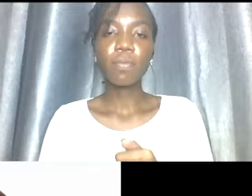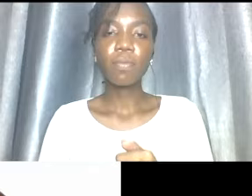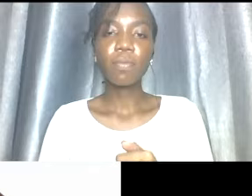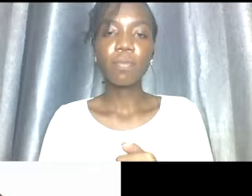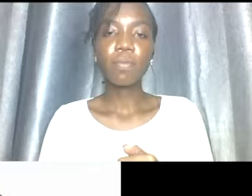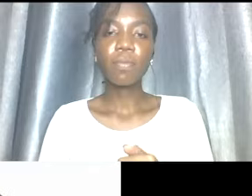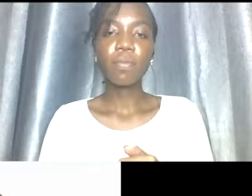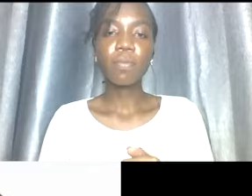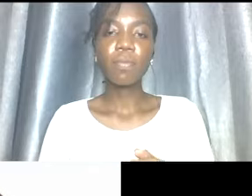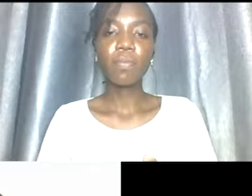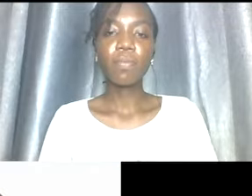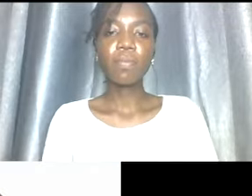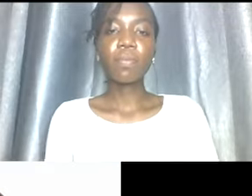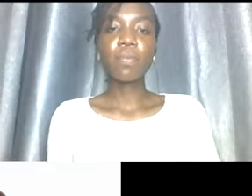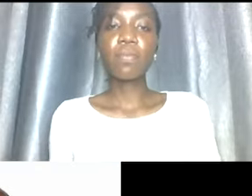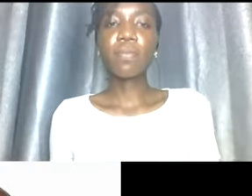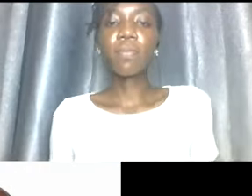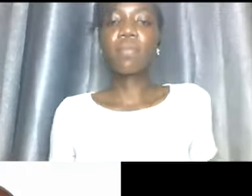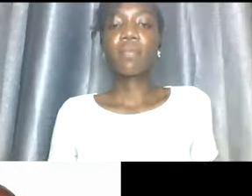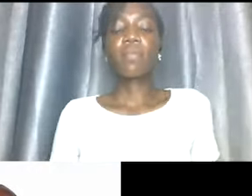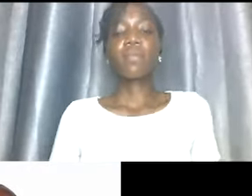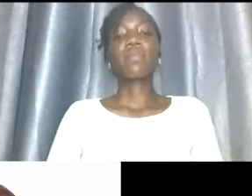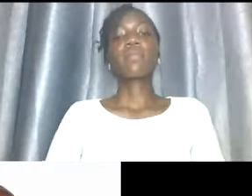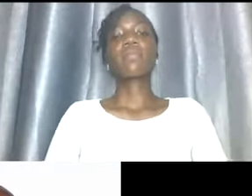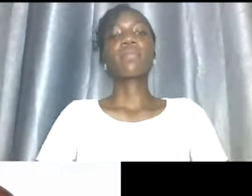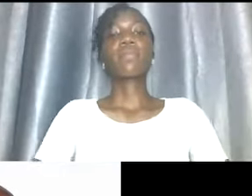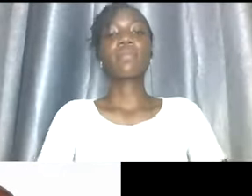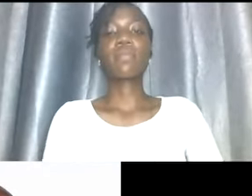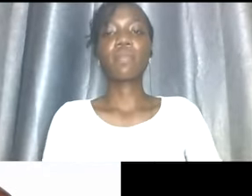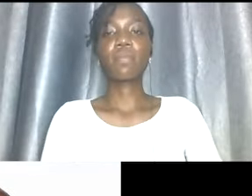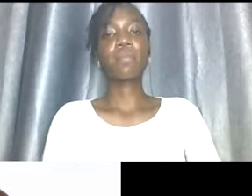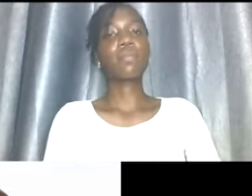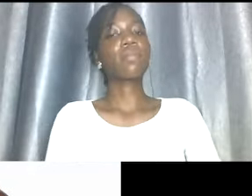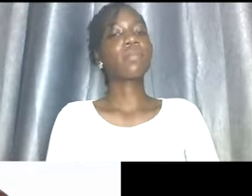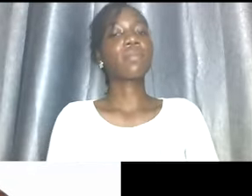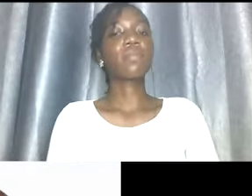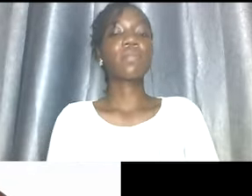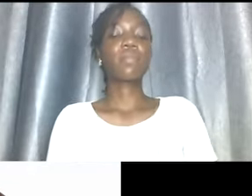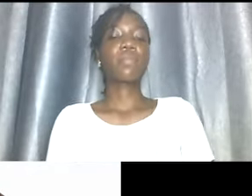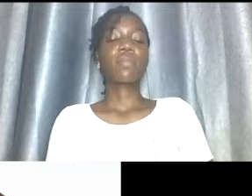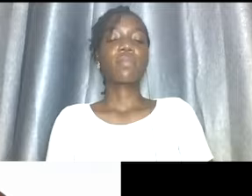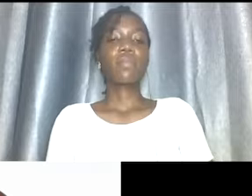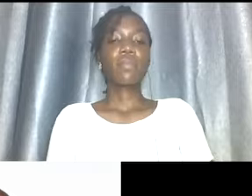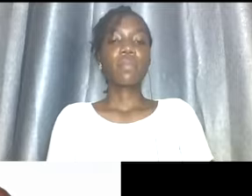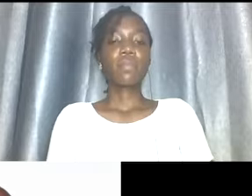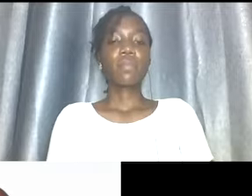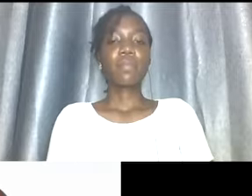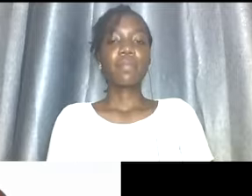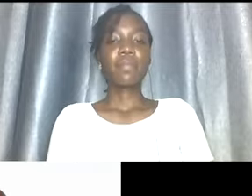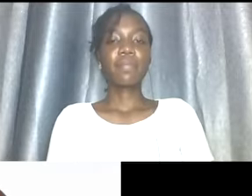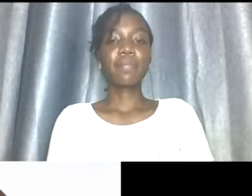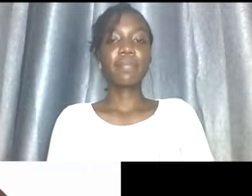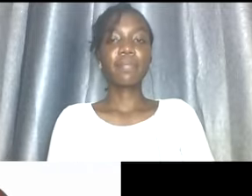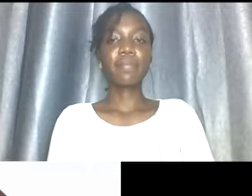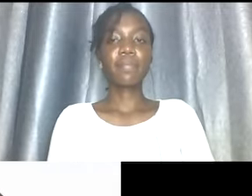You can check the question in the Q&A. Maybe it will be clearer. Okay. Yeah.